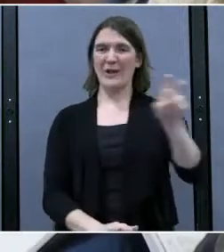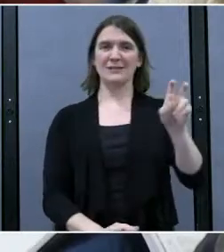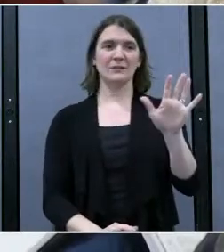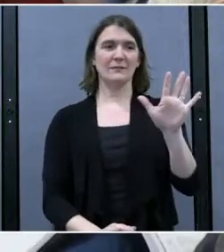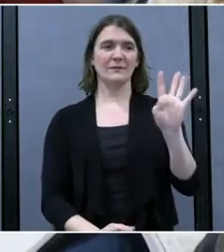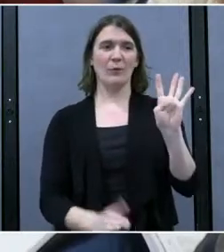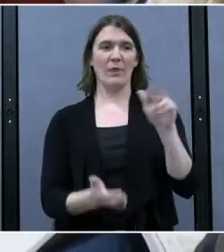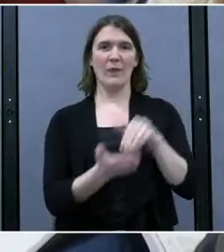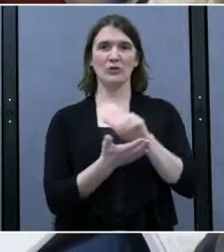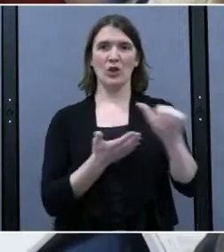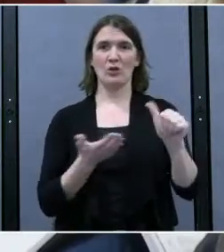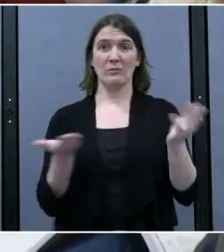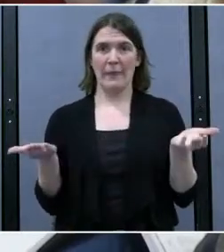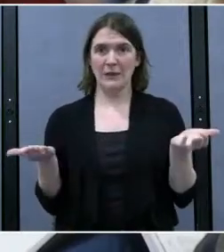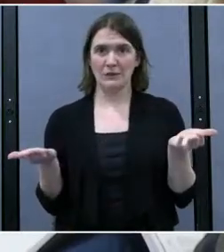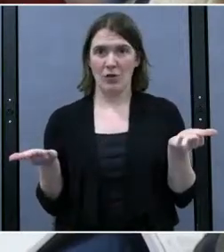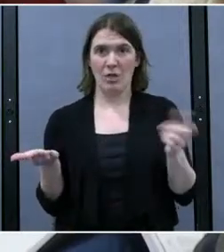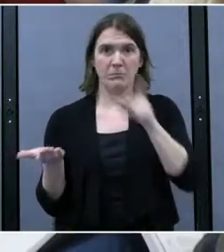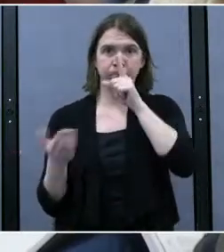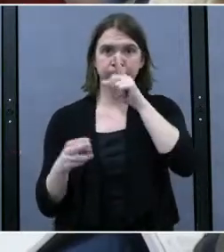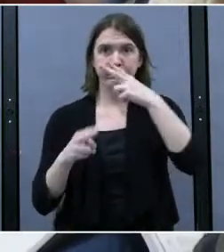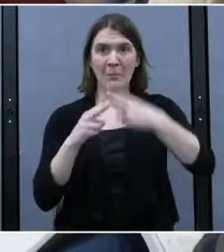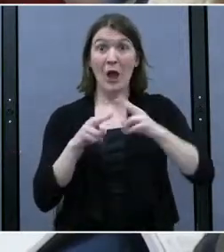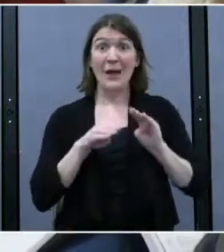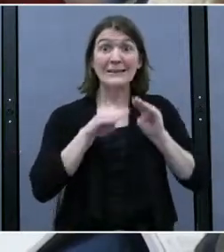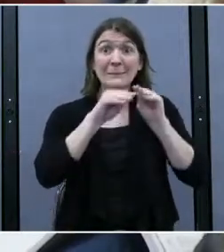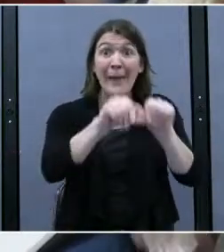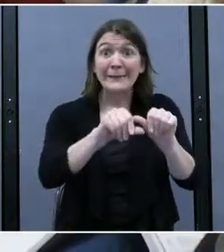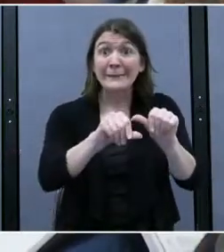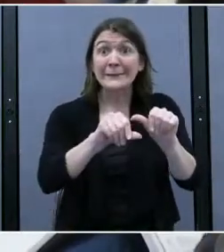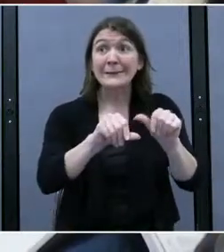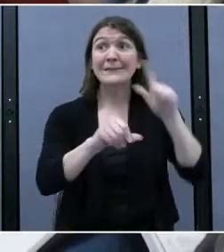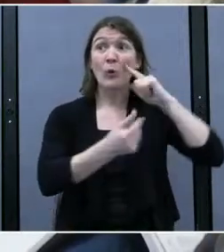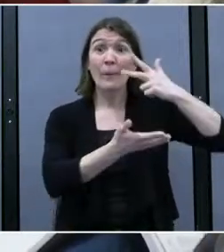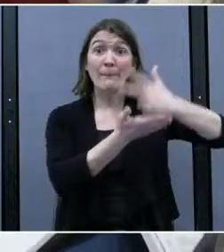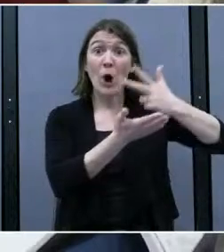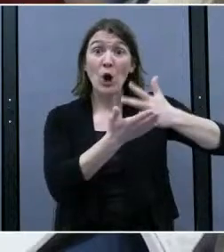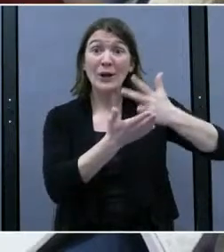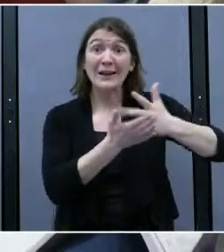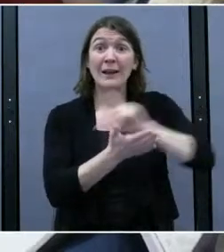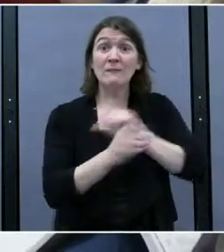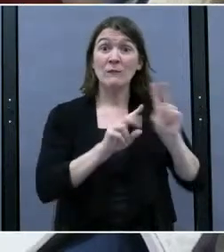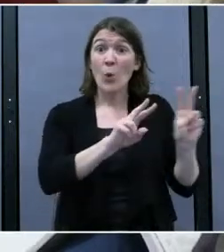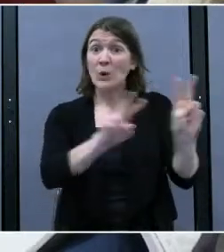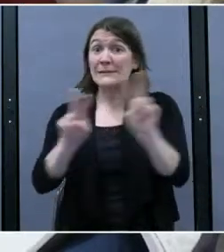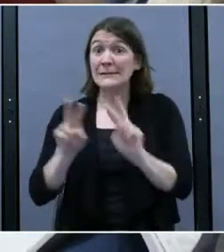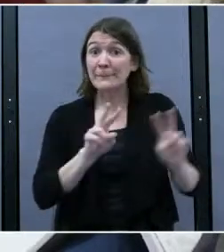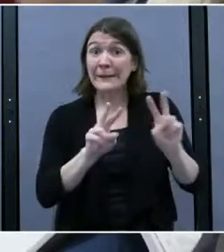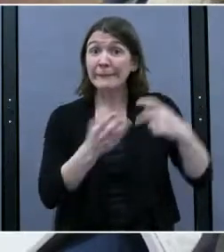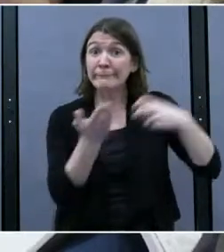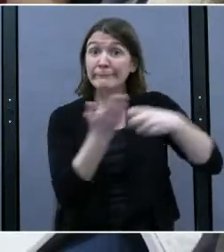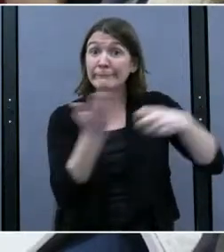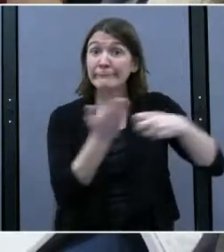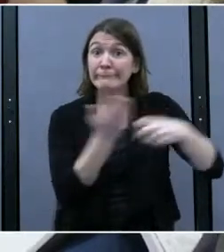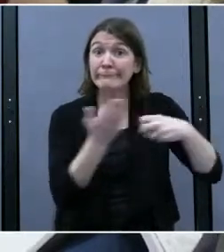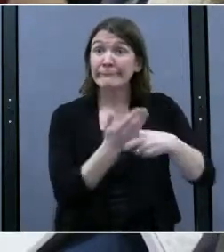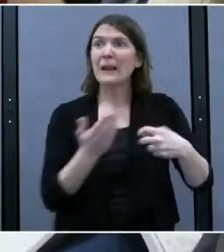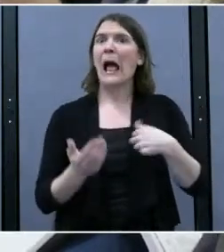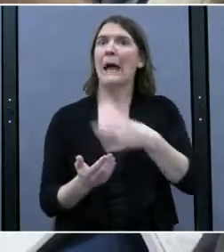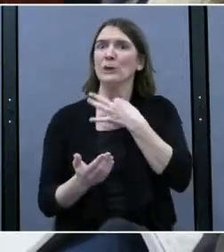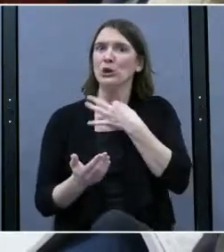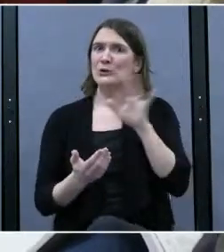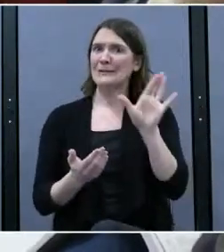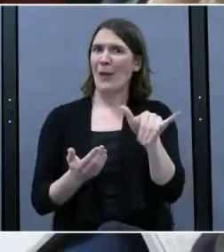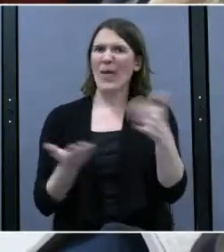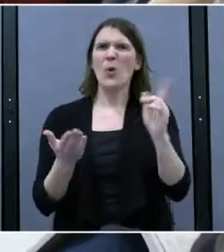$54,000. I see nothing in here about expenses related to parking enforcement or anything else, and I want to learn more about